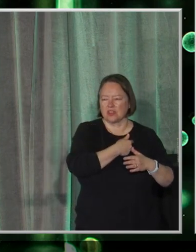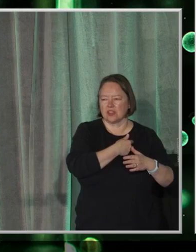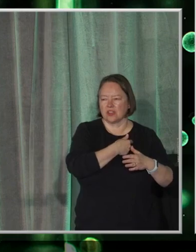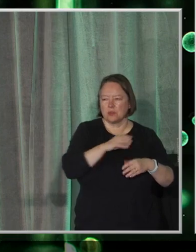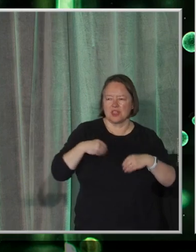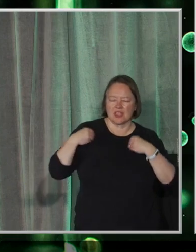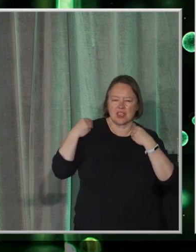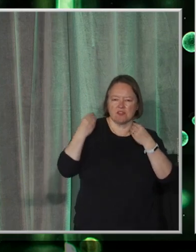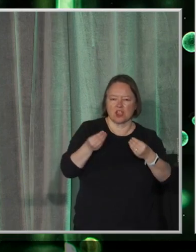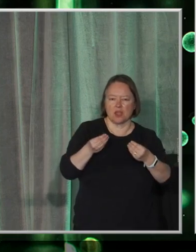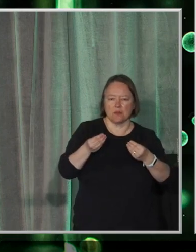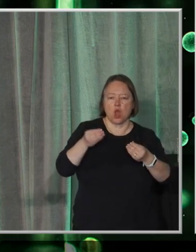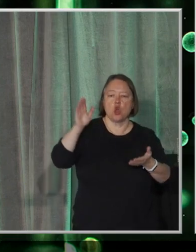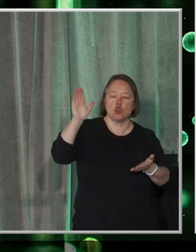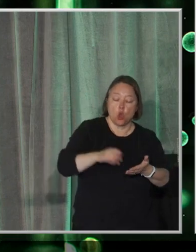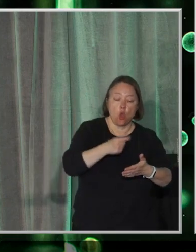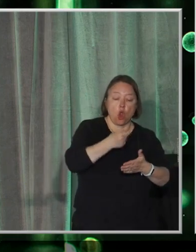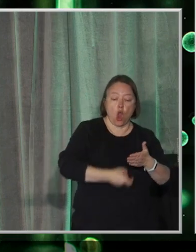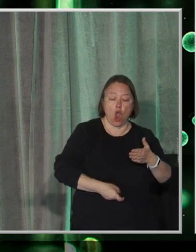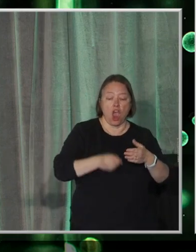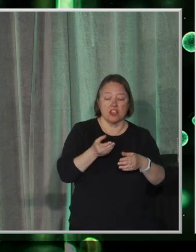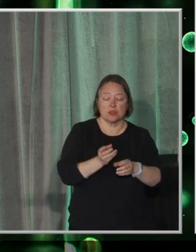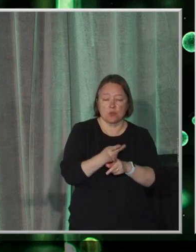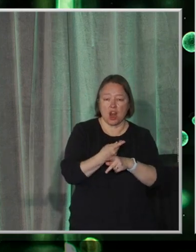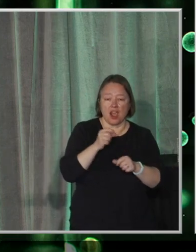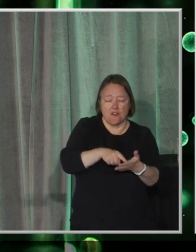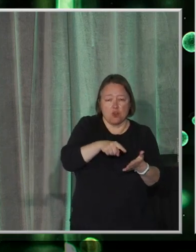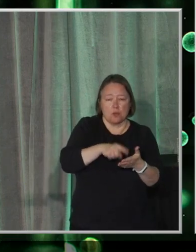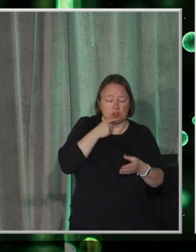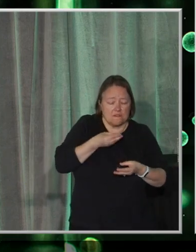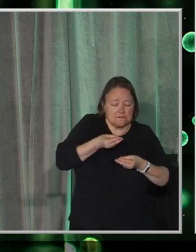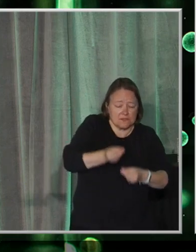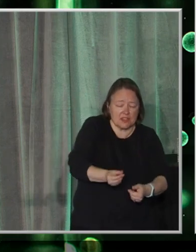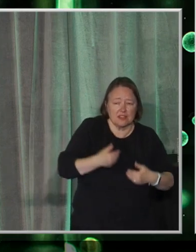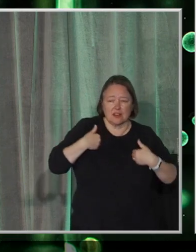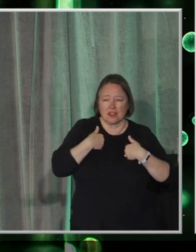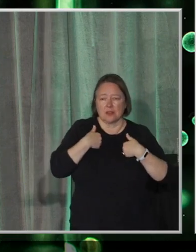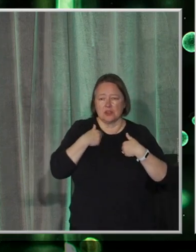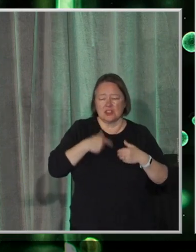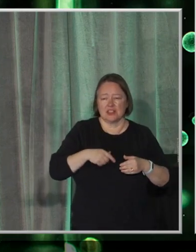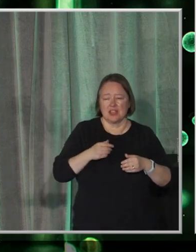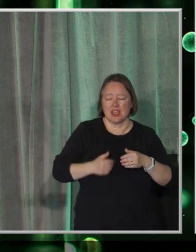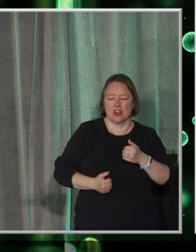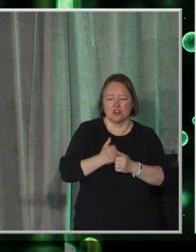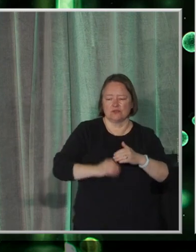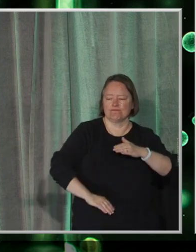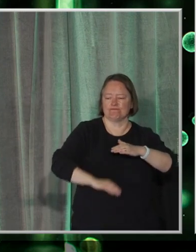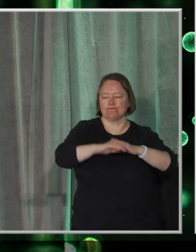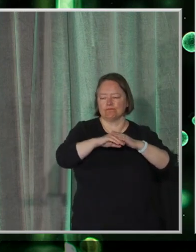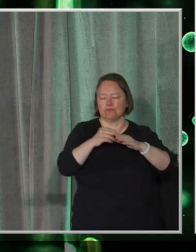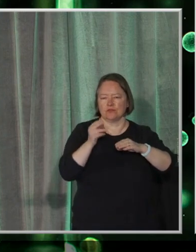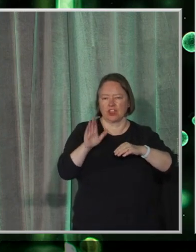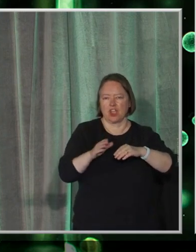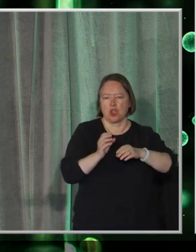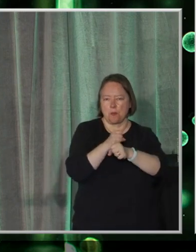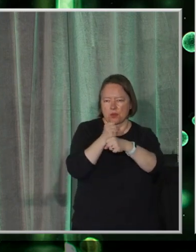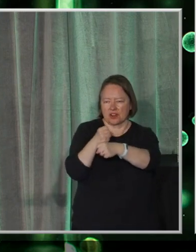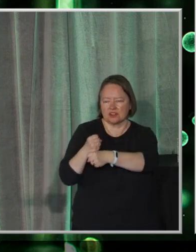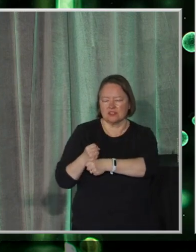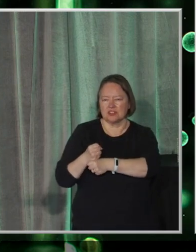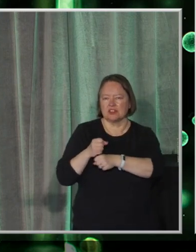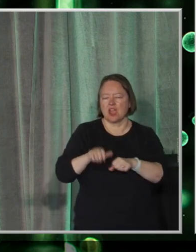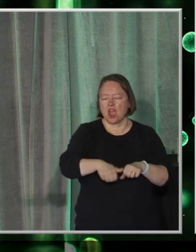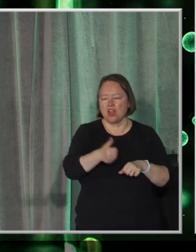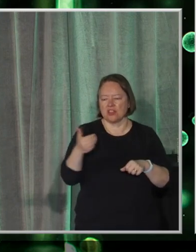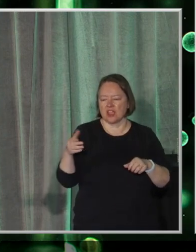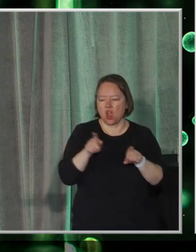giving them low cost and affordable, cost effective feeds that will help to maximize their profitability and their productivity. The other thing that